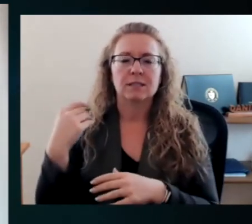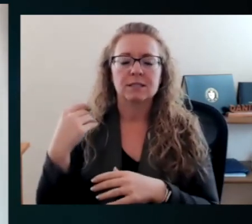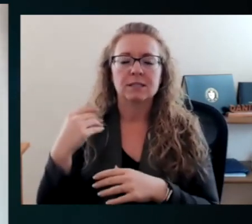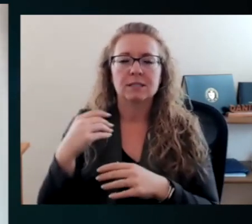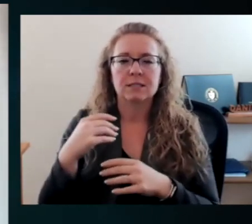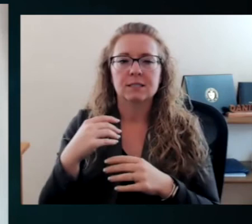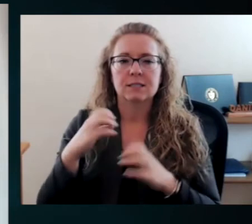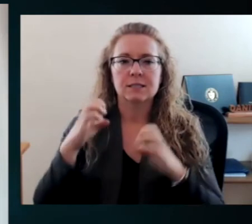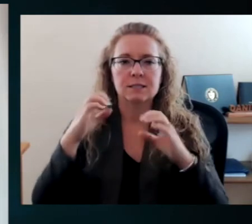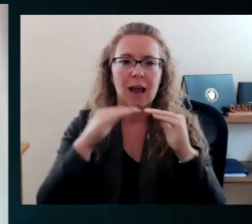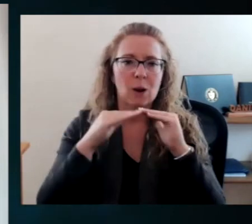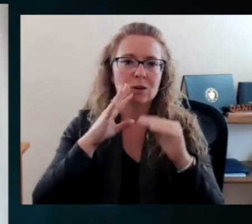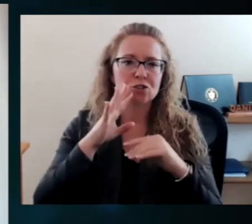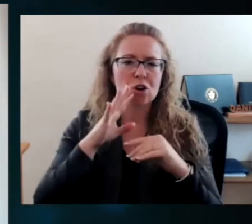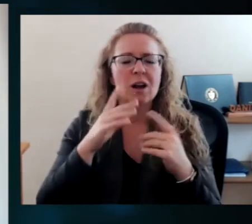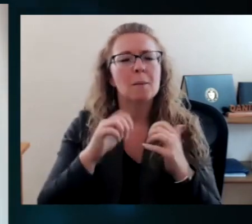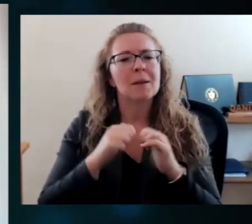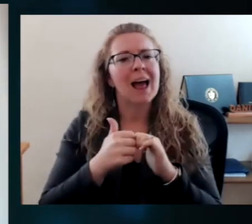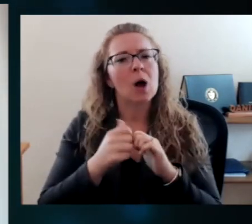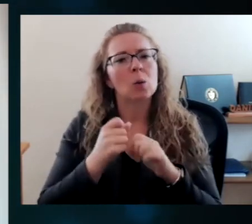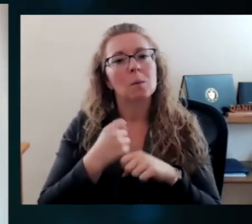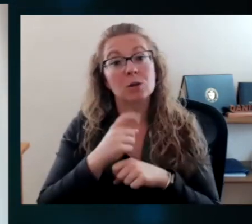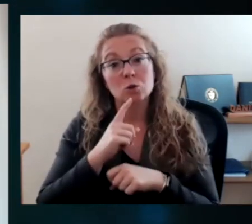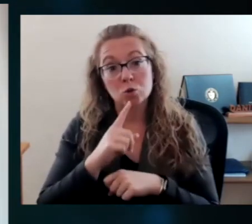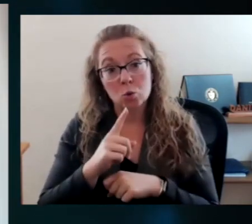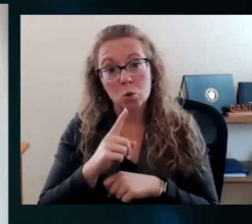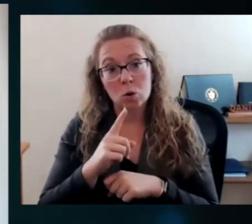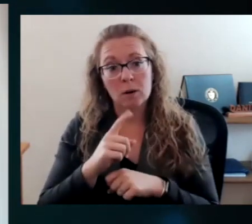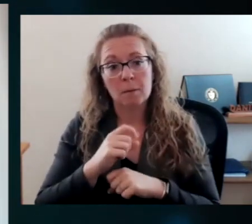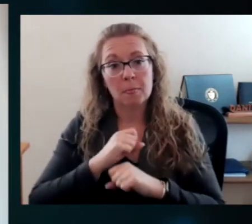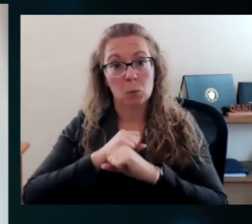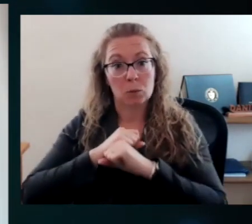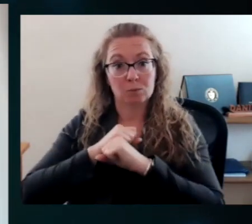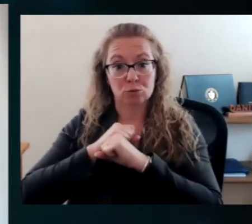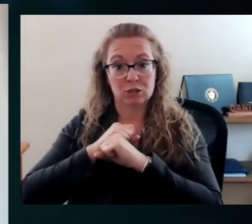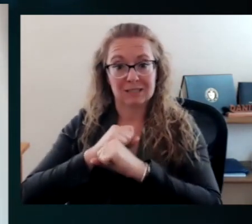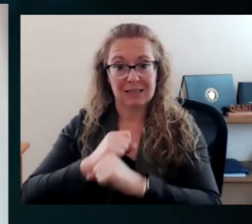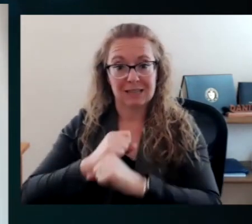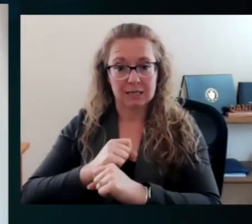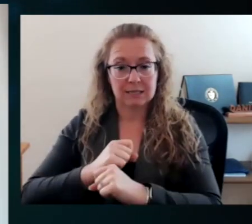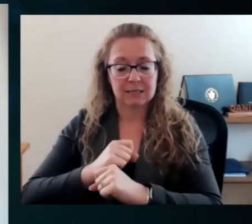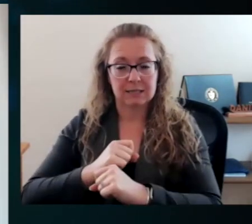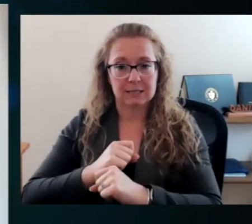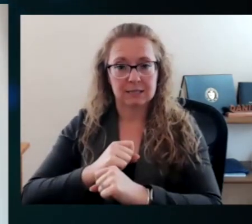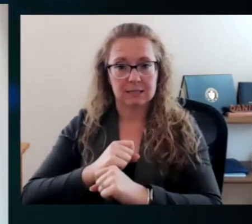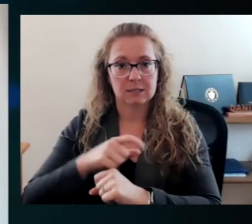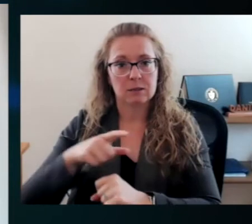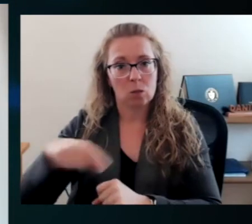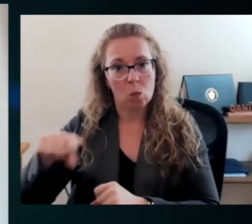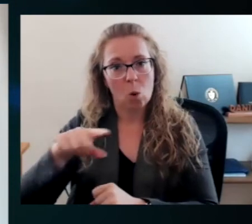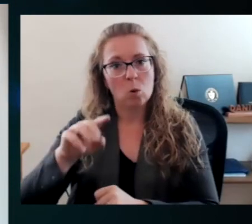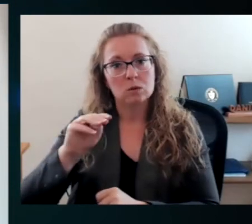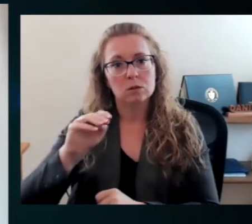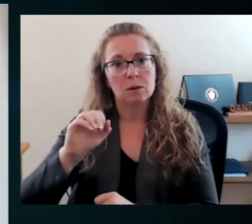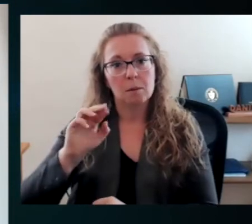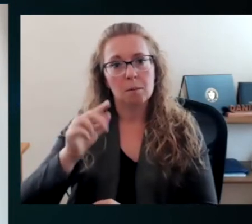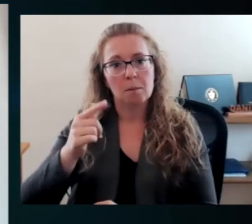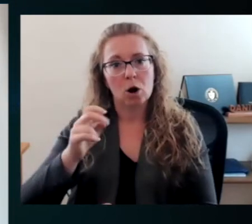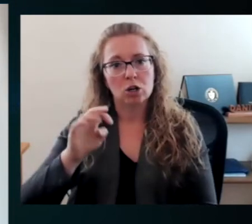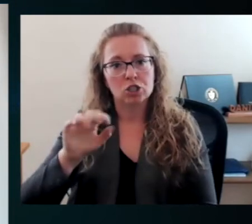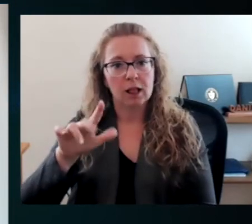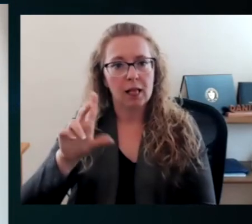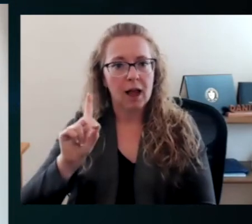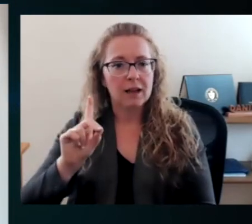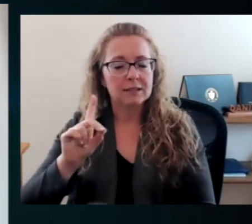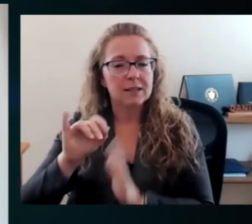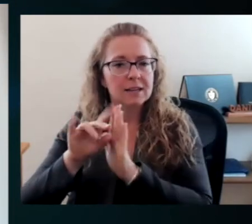do we make sure that we protect marginalized identities? How do we make sure that we look at